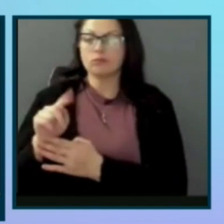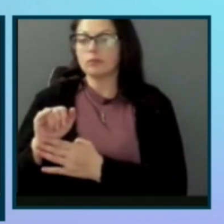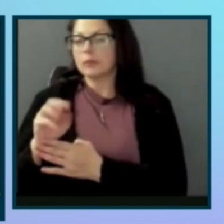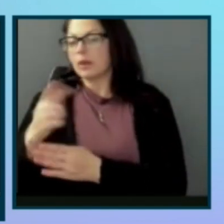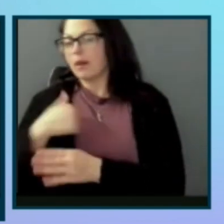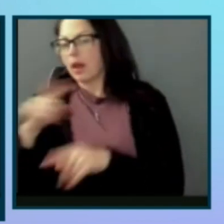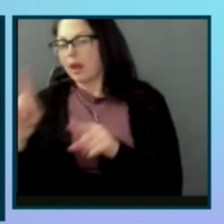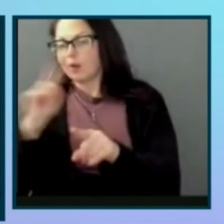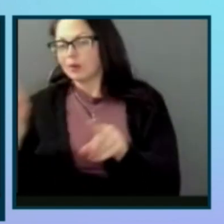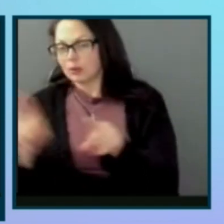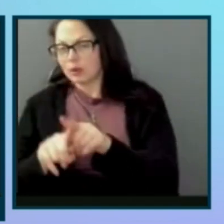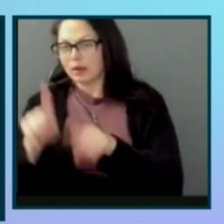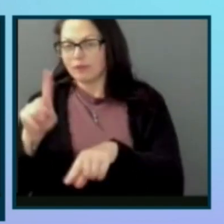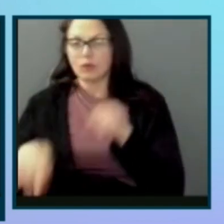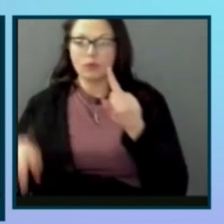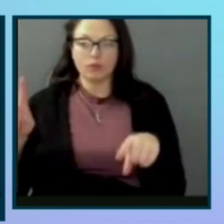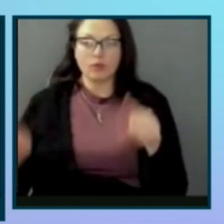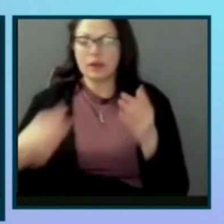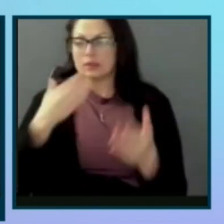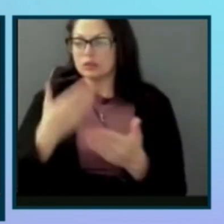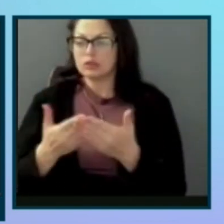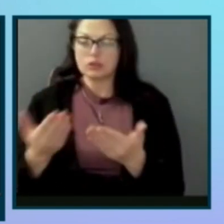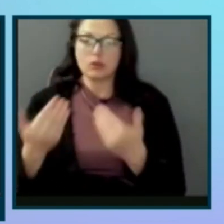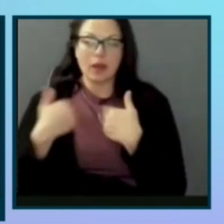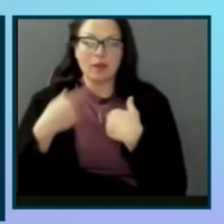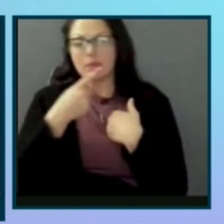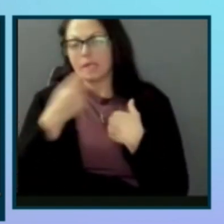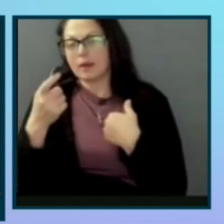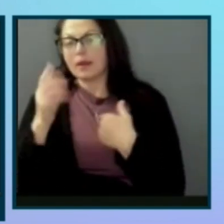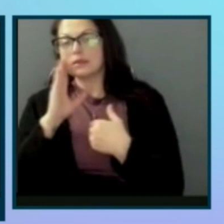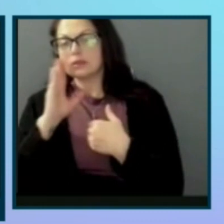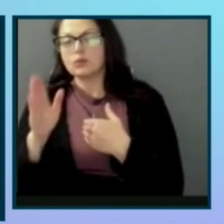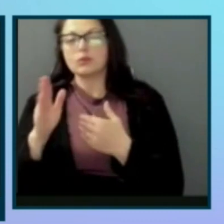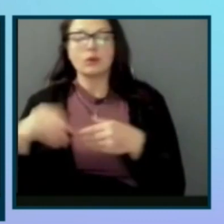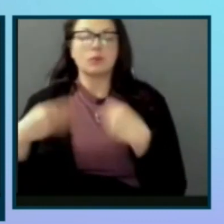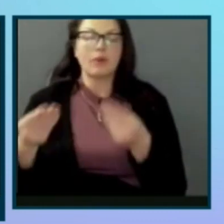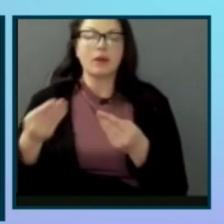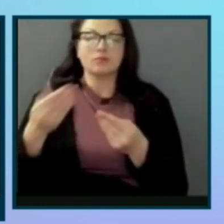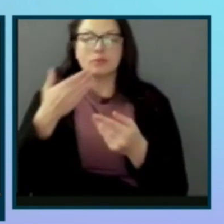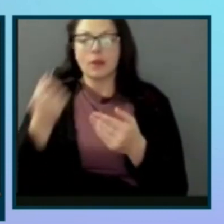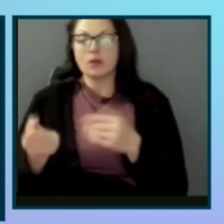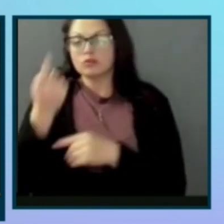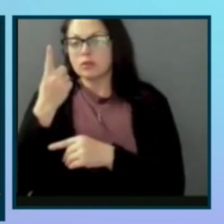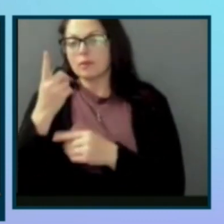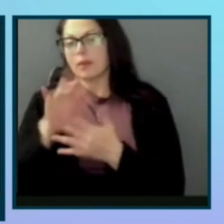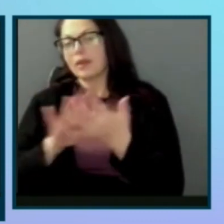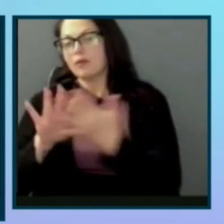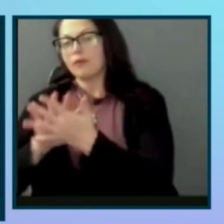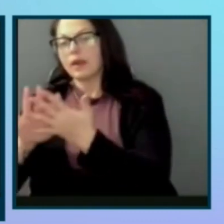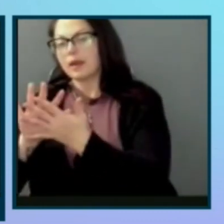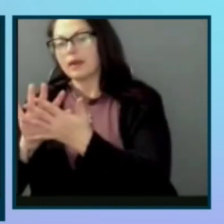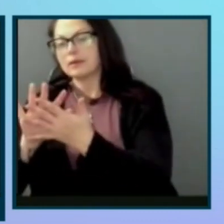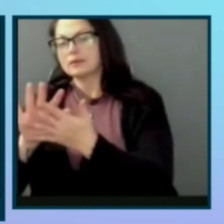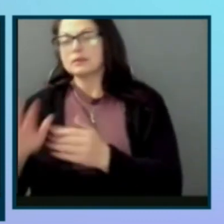as getting a variety is good to have, because then that gives you a much better understanding of how well the interface is going to work across